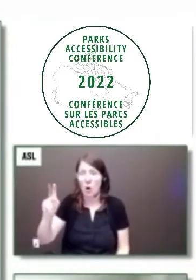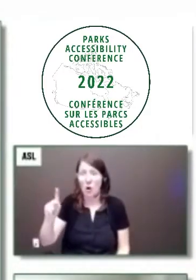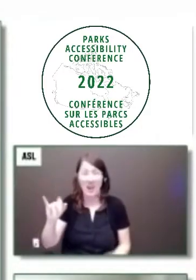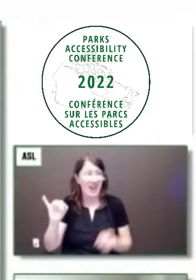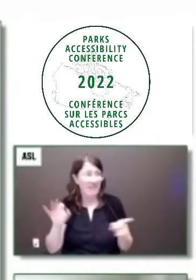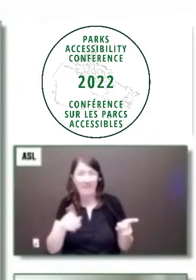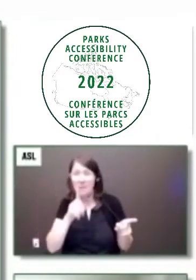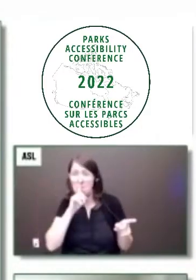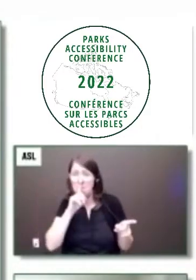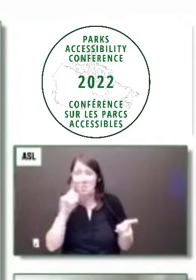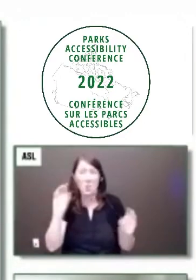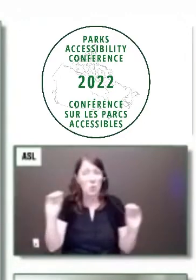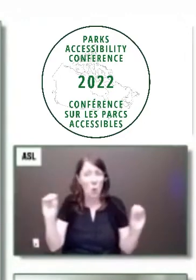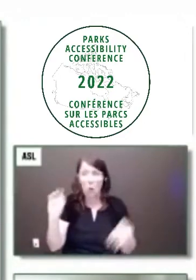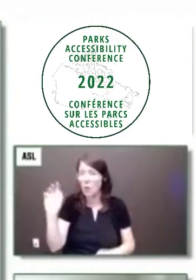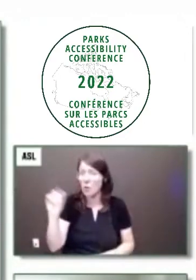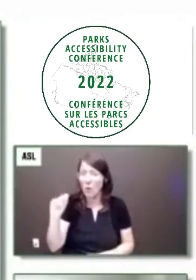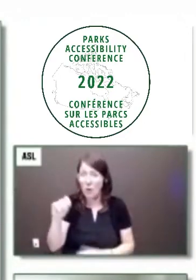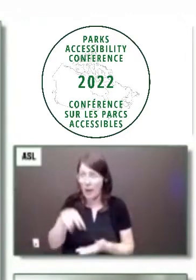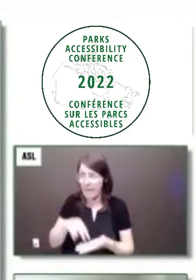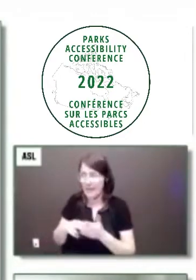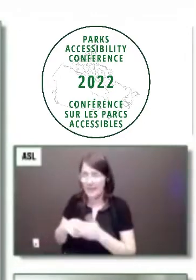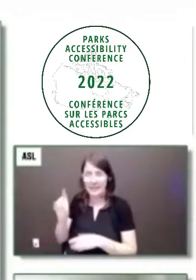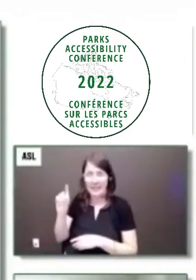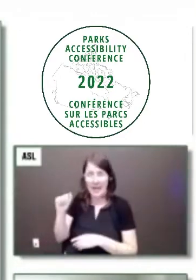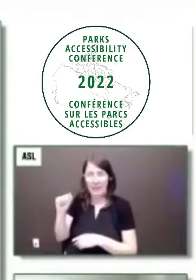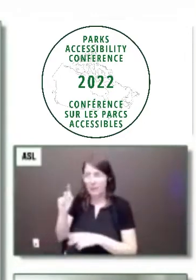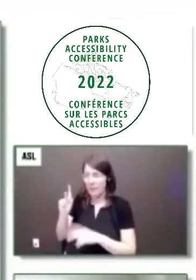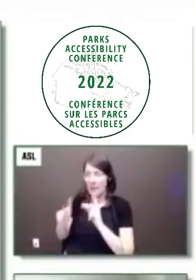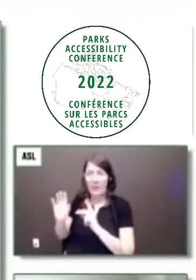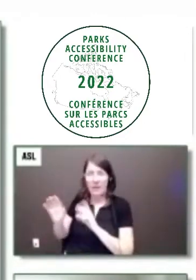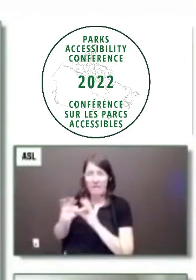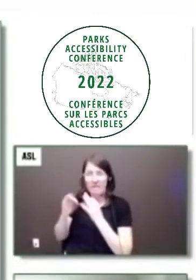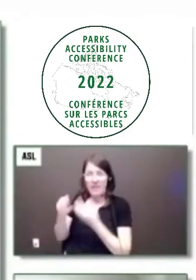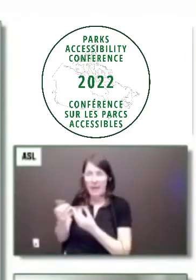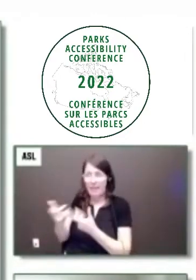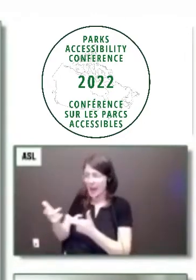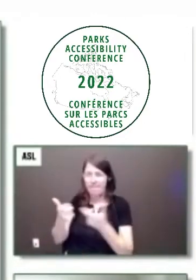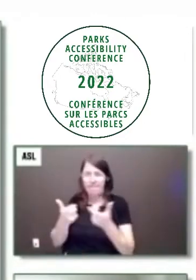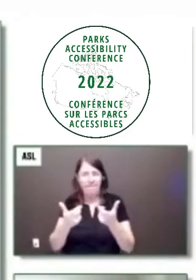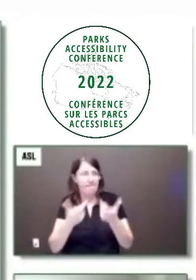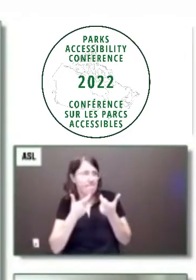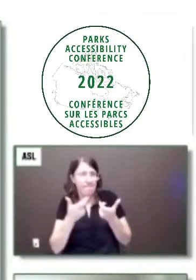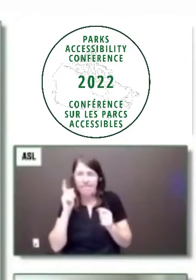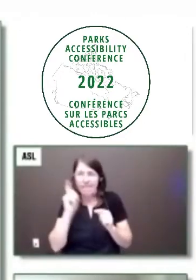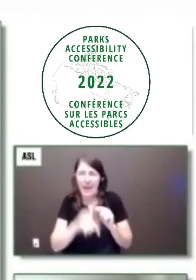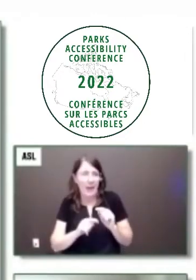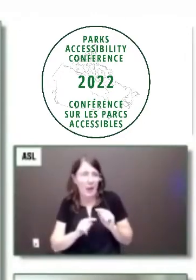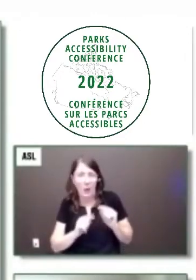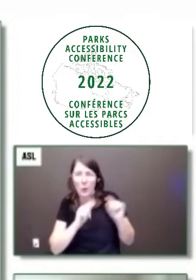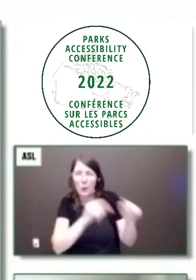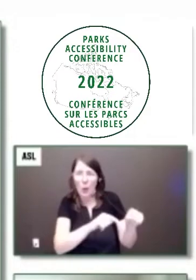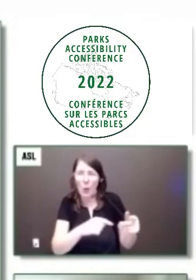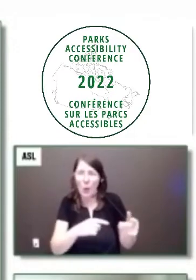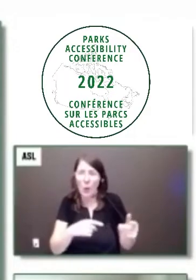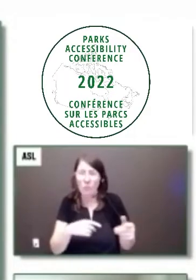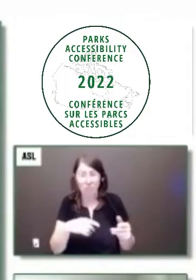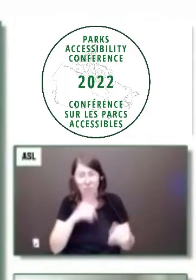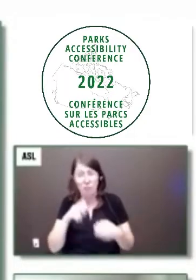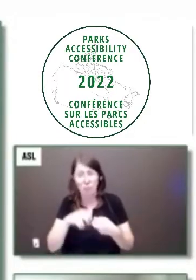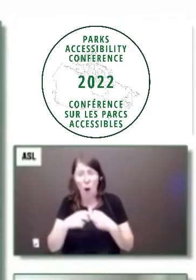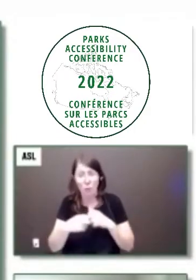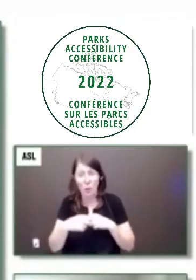and their families cannot go. And this is a worldwide problem that people have created solutions for. Next slide.